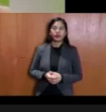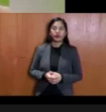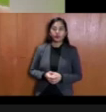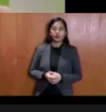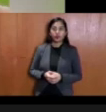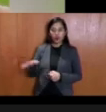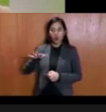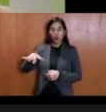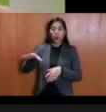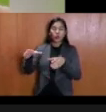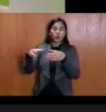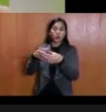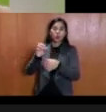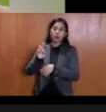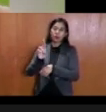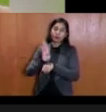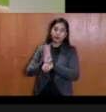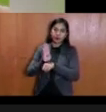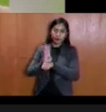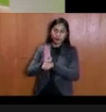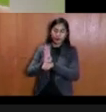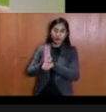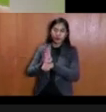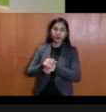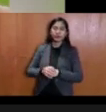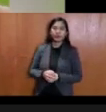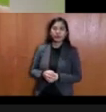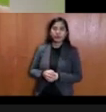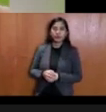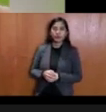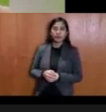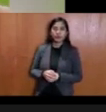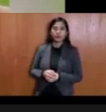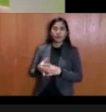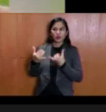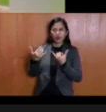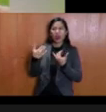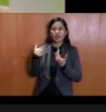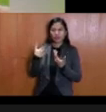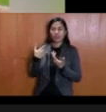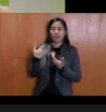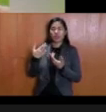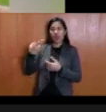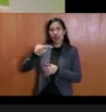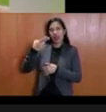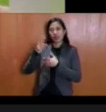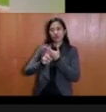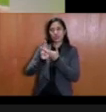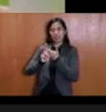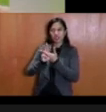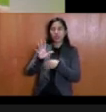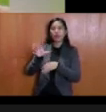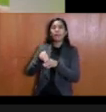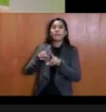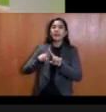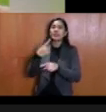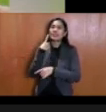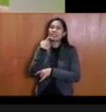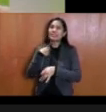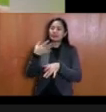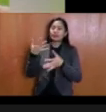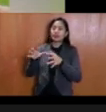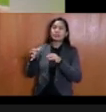groups or businesses, given the inherent high risk involved. But as I mentioned earlier, there are